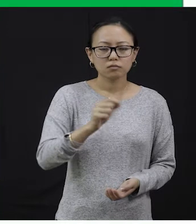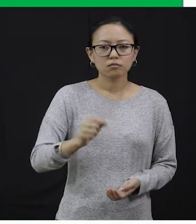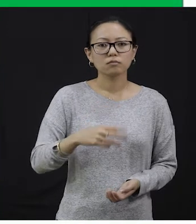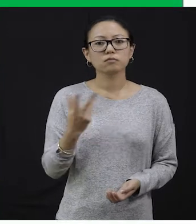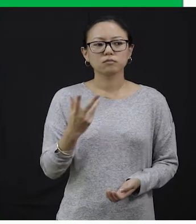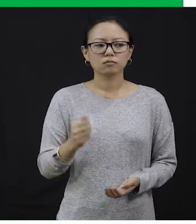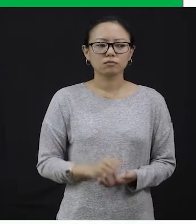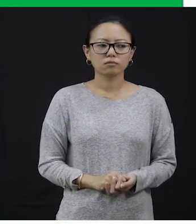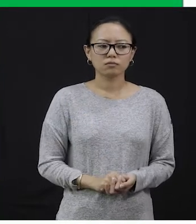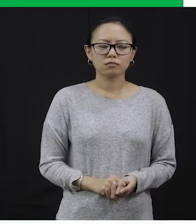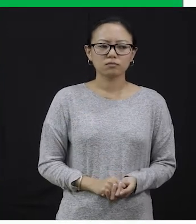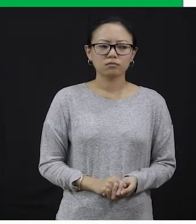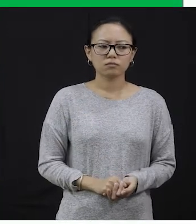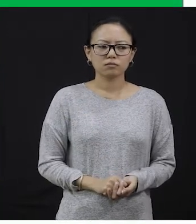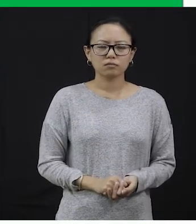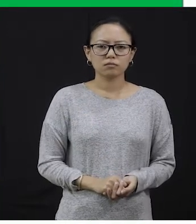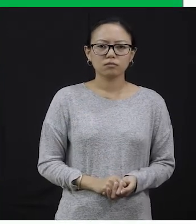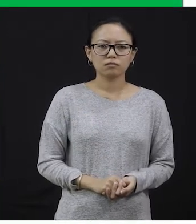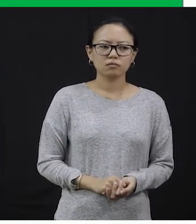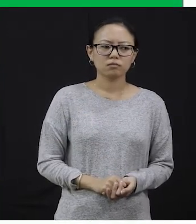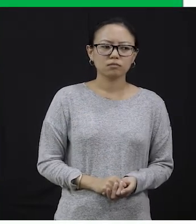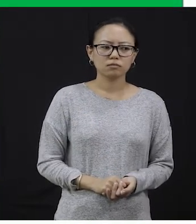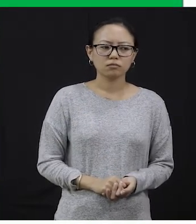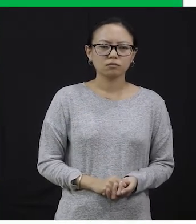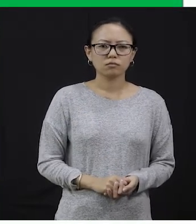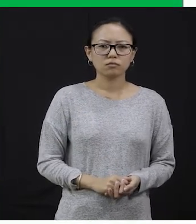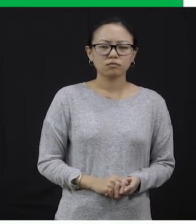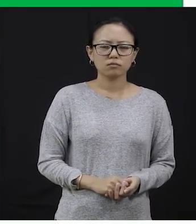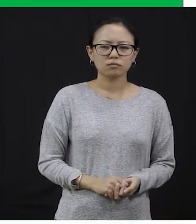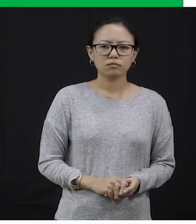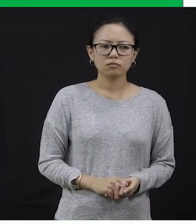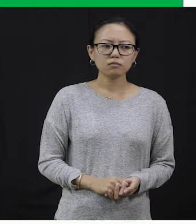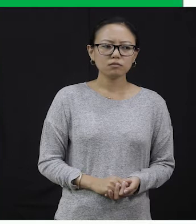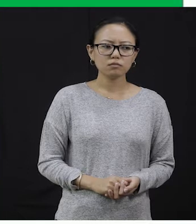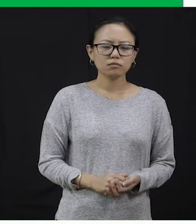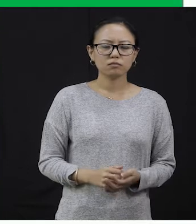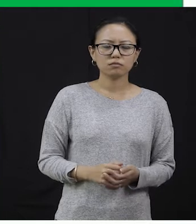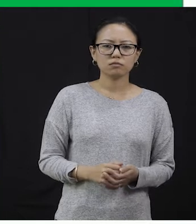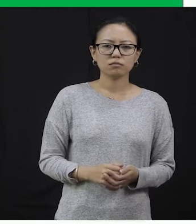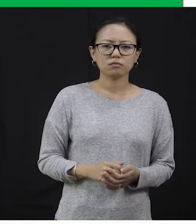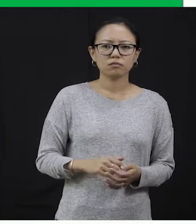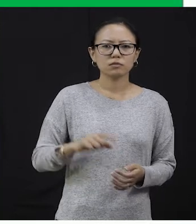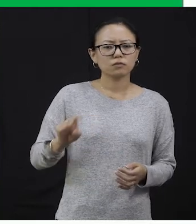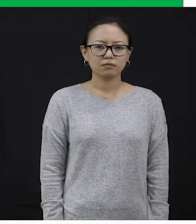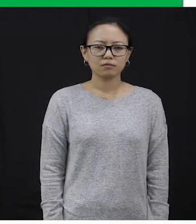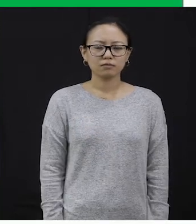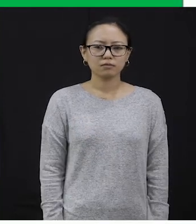which is 100. 100 and two digits together, the 72 digits